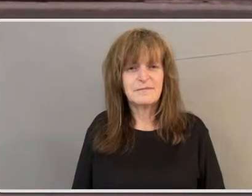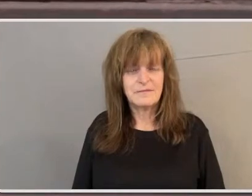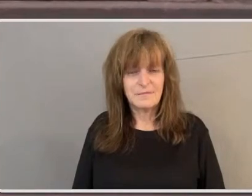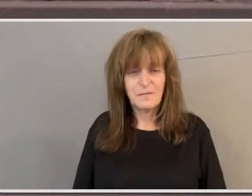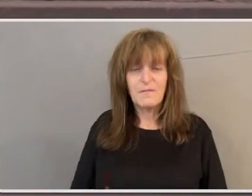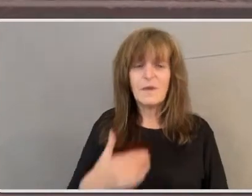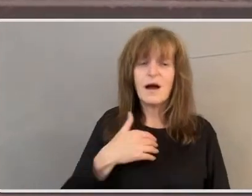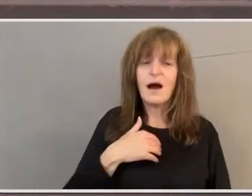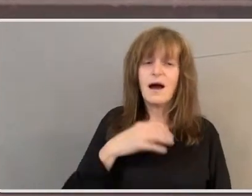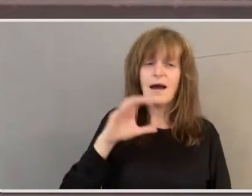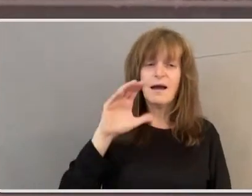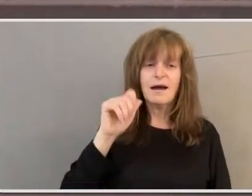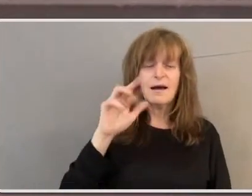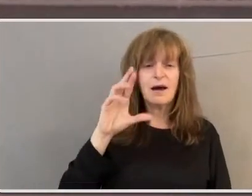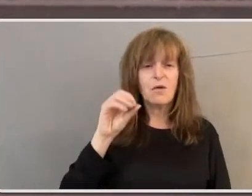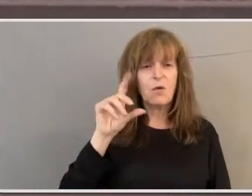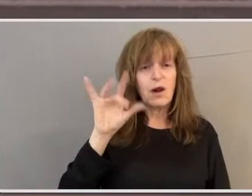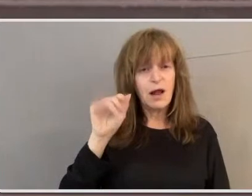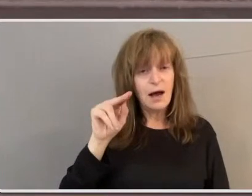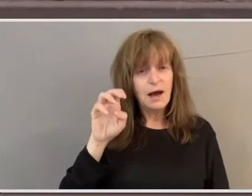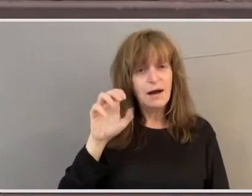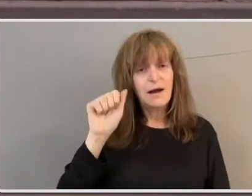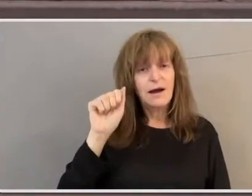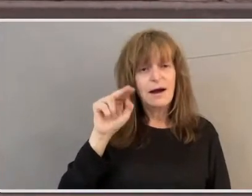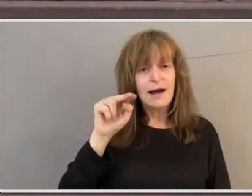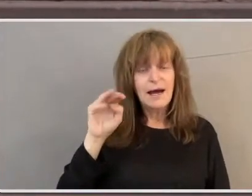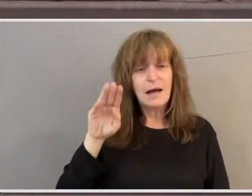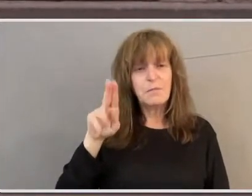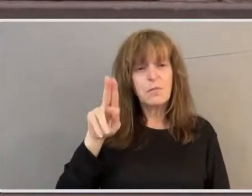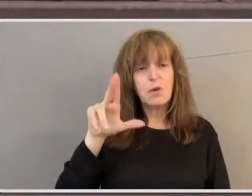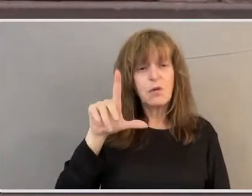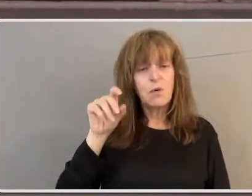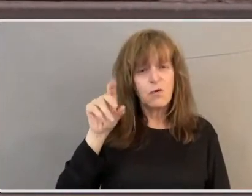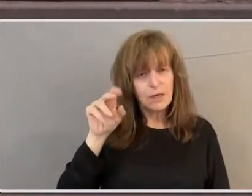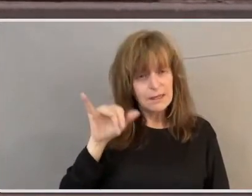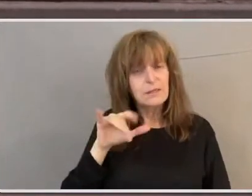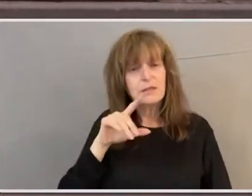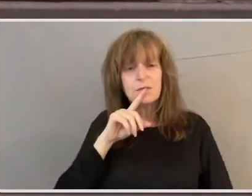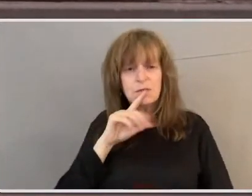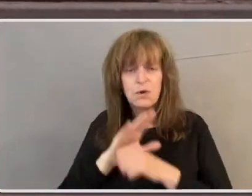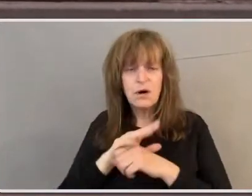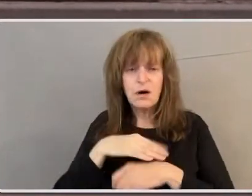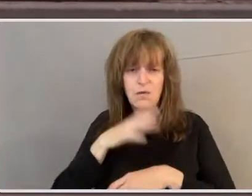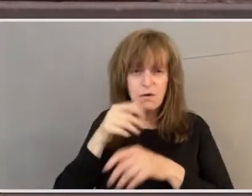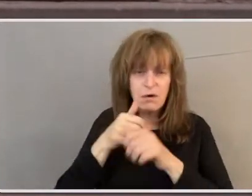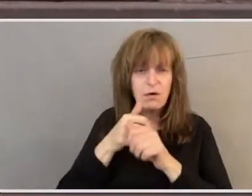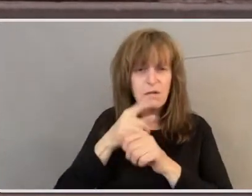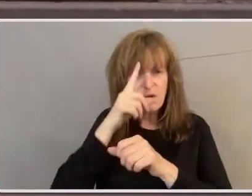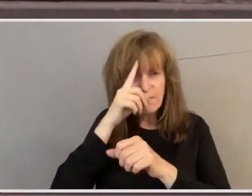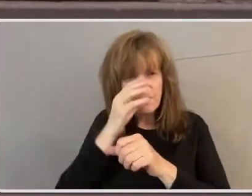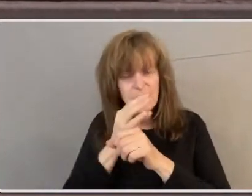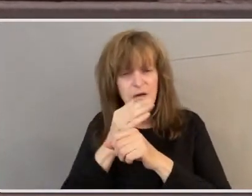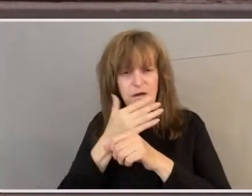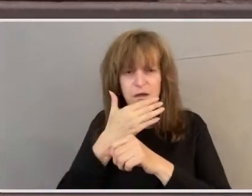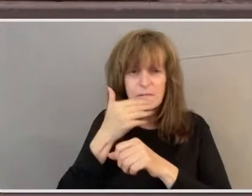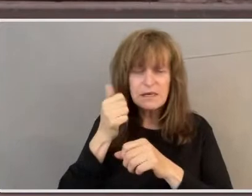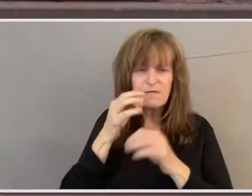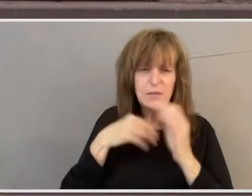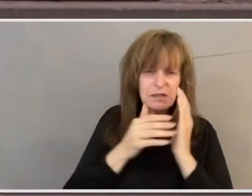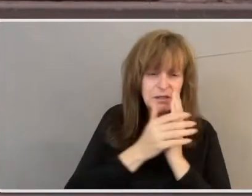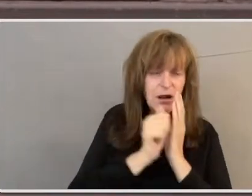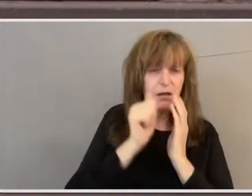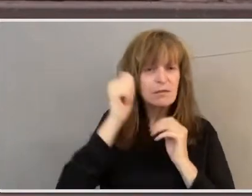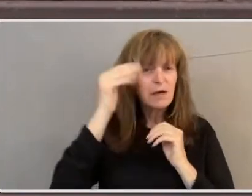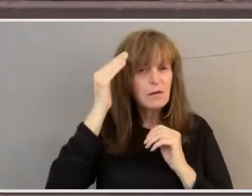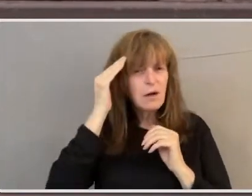Mulroney, swear that I will duly and faithfully, and to the best of my skill and knowledge, execute the powers